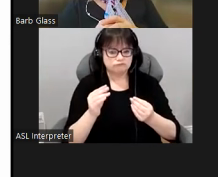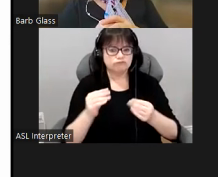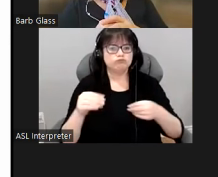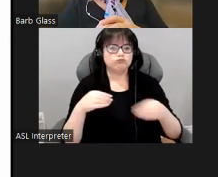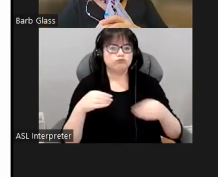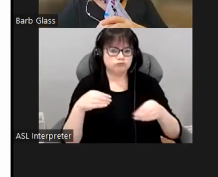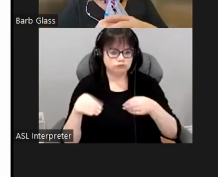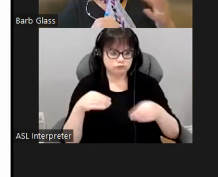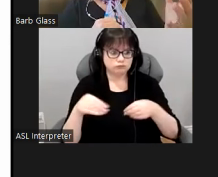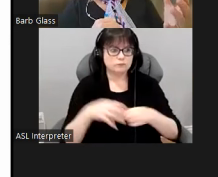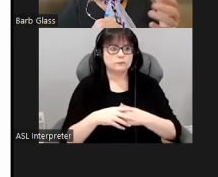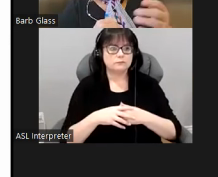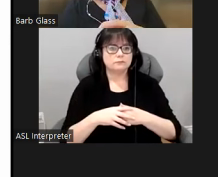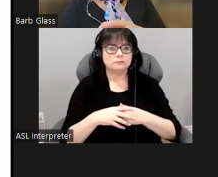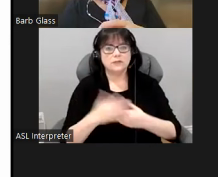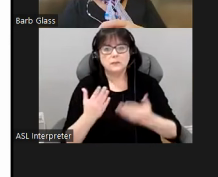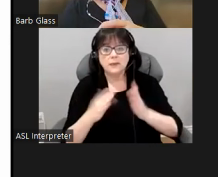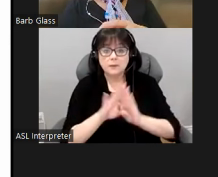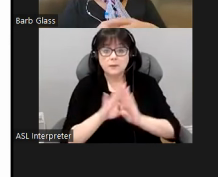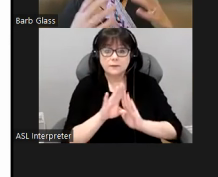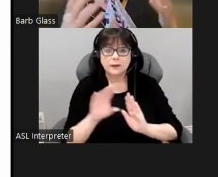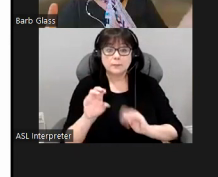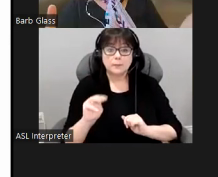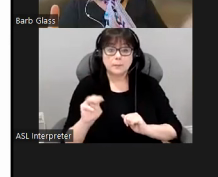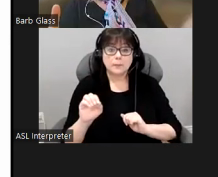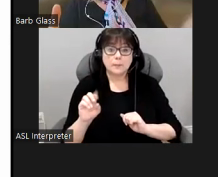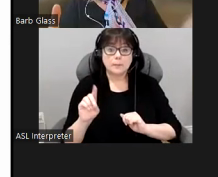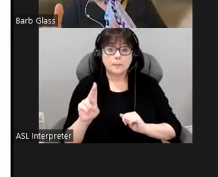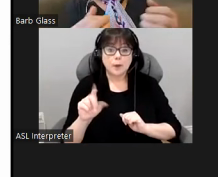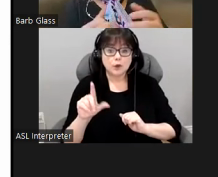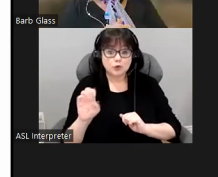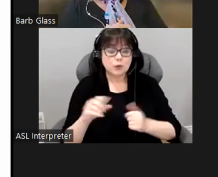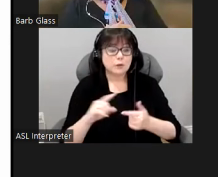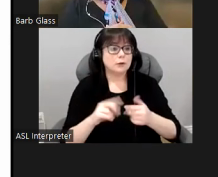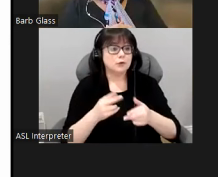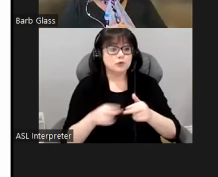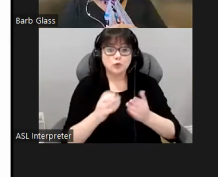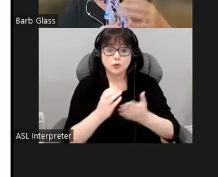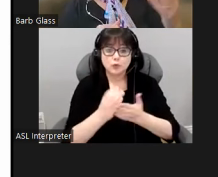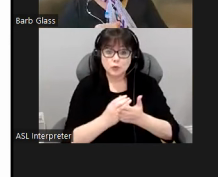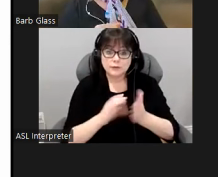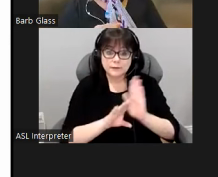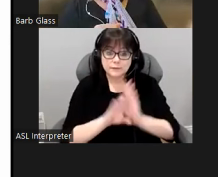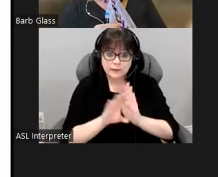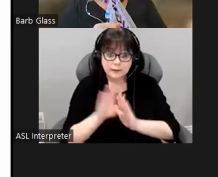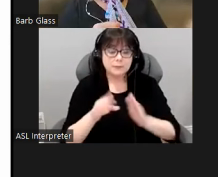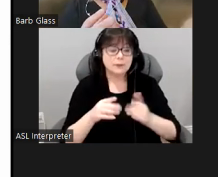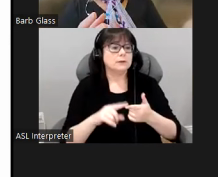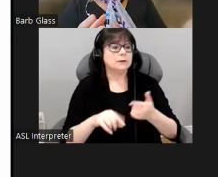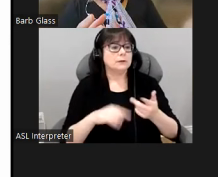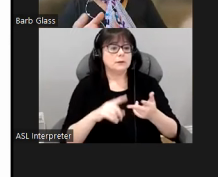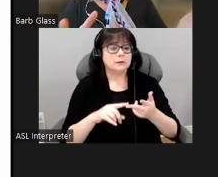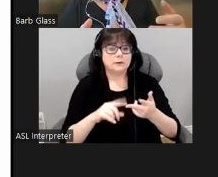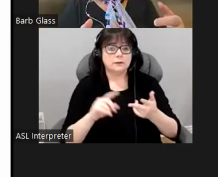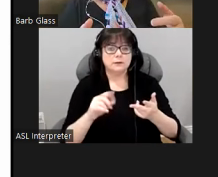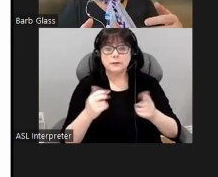cases, they might be modules, they might be short courses, they might be other types